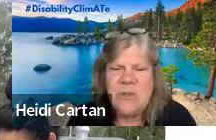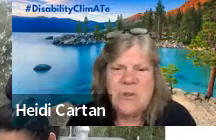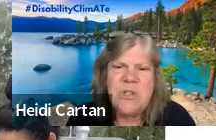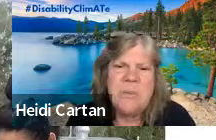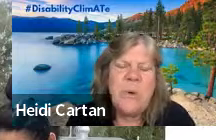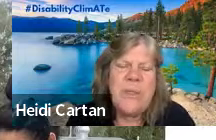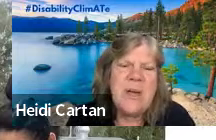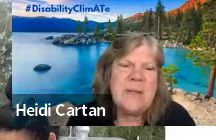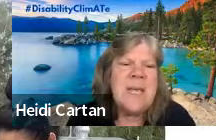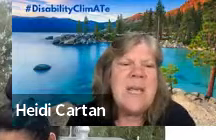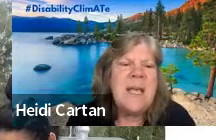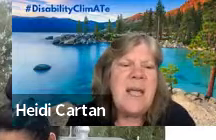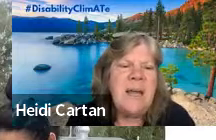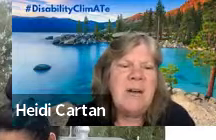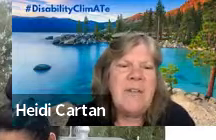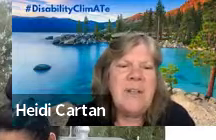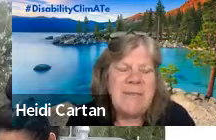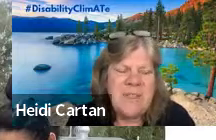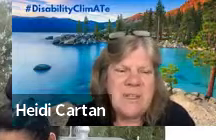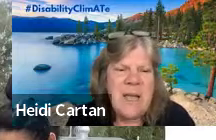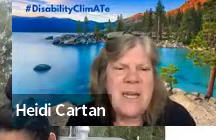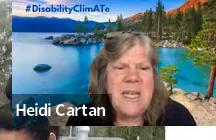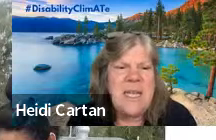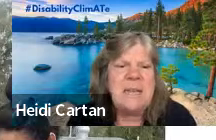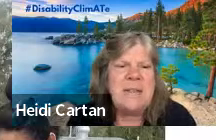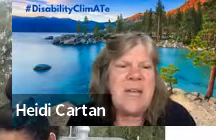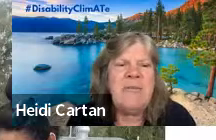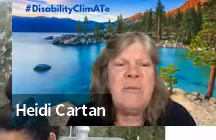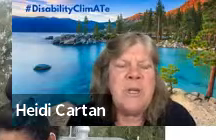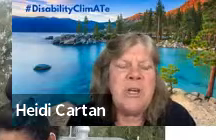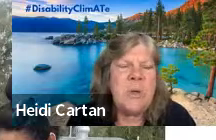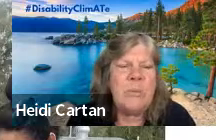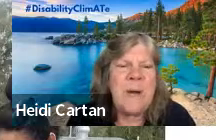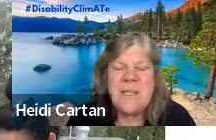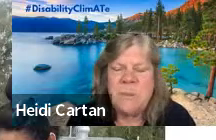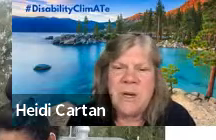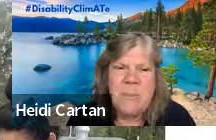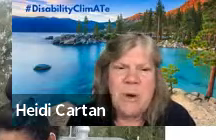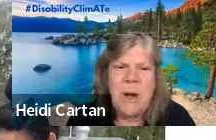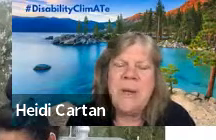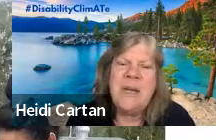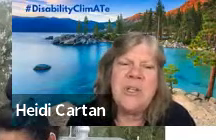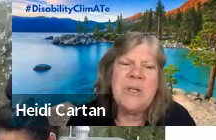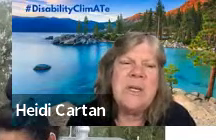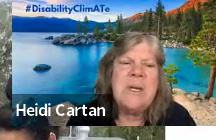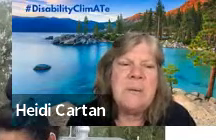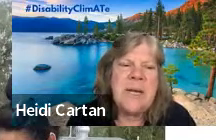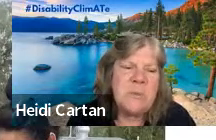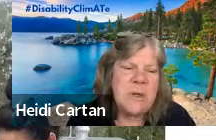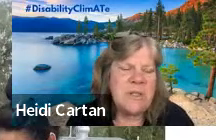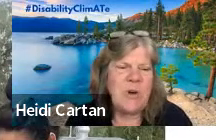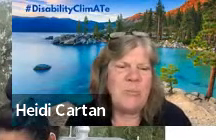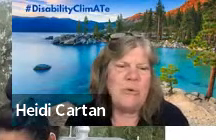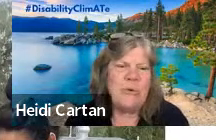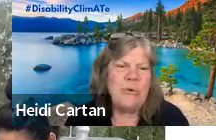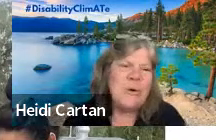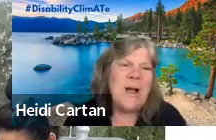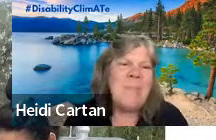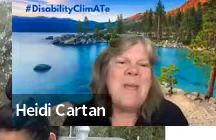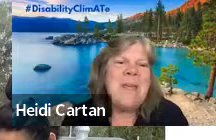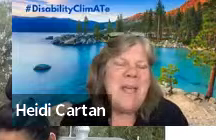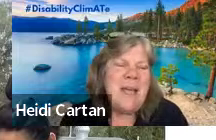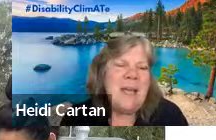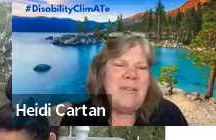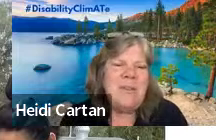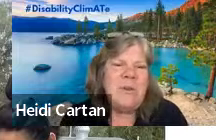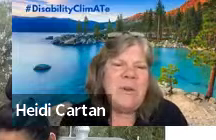post-secondary internship with us. And on the left slide, he is getting familiar with raspberry propagation. Raspberries are a perennial